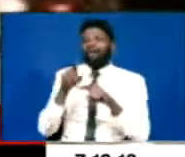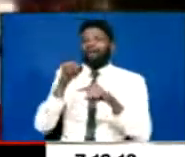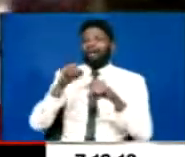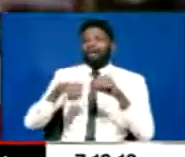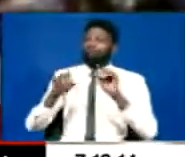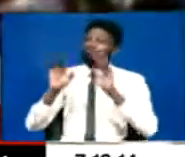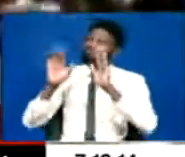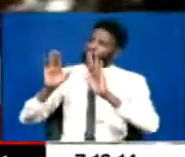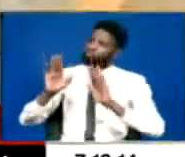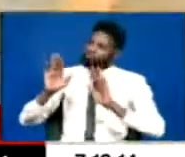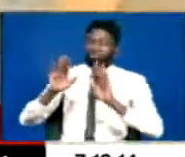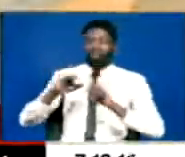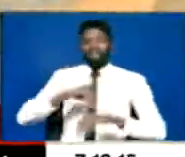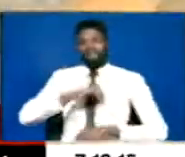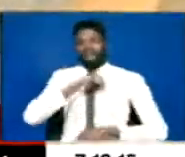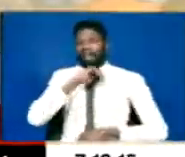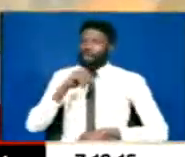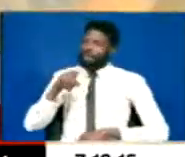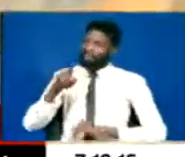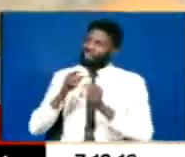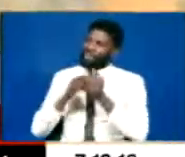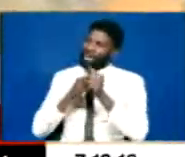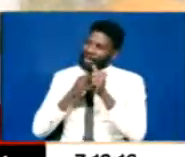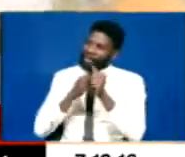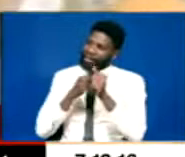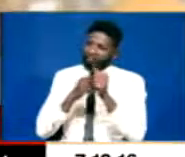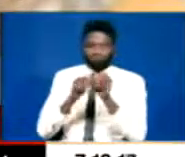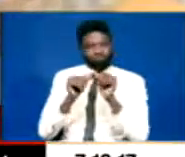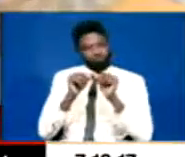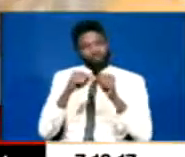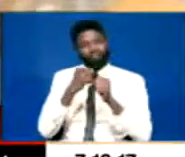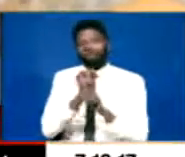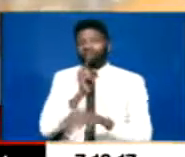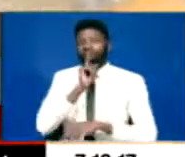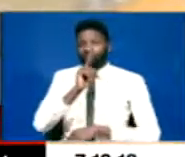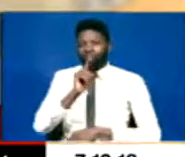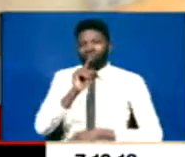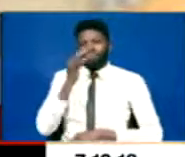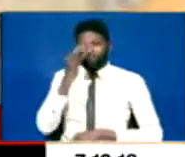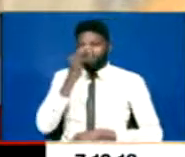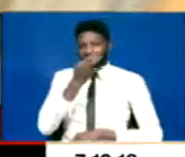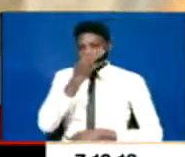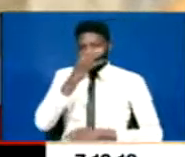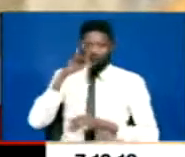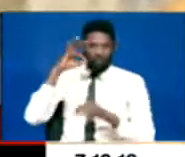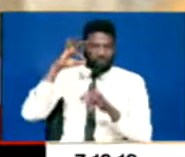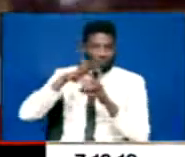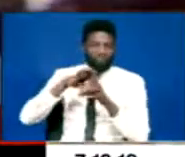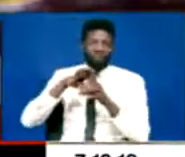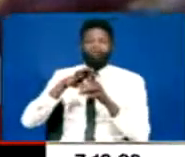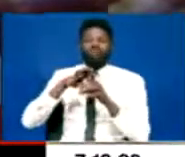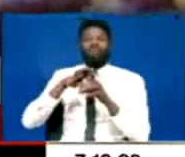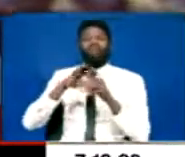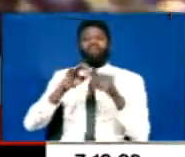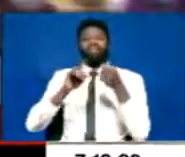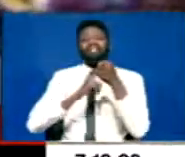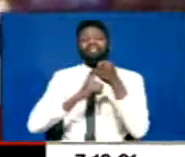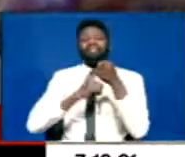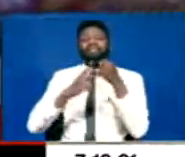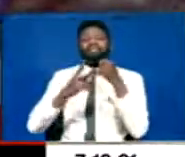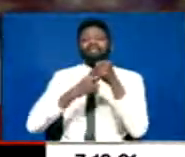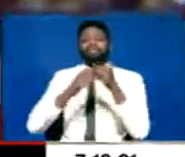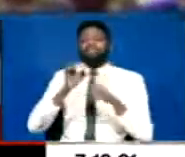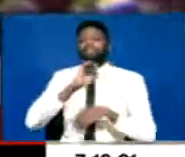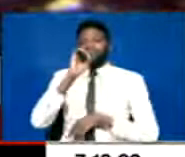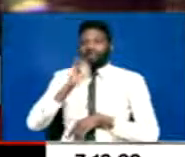elections, Odinga took the lead and ensured that Kibaki was elected with an overwhelming majority of 67%. Between